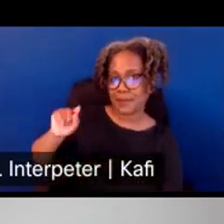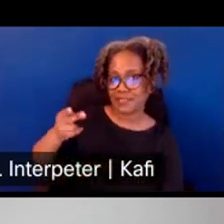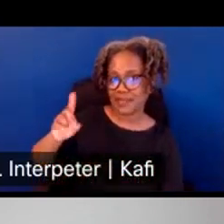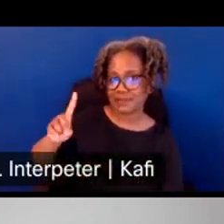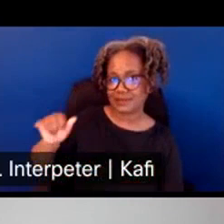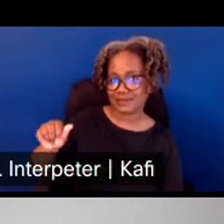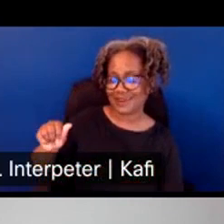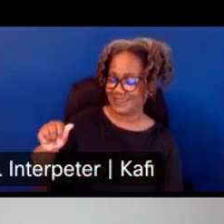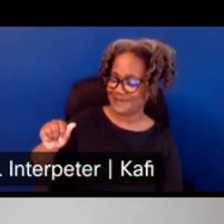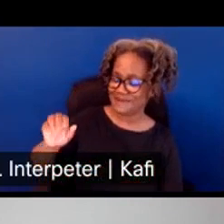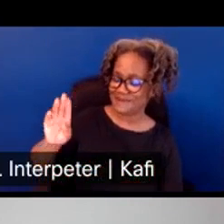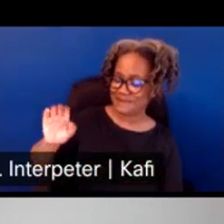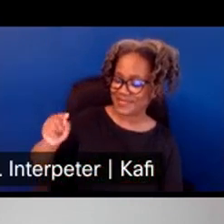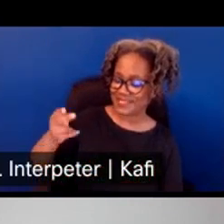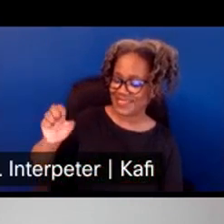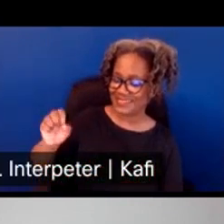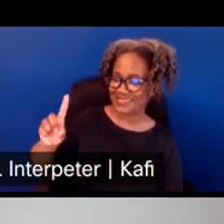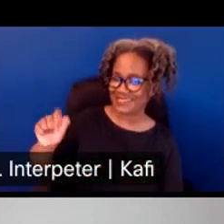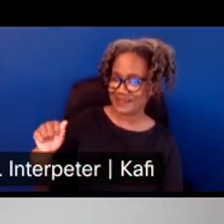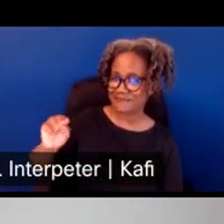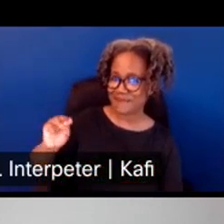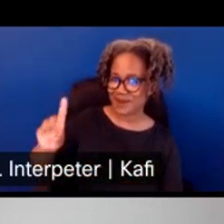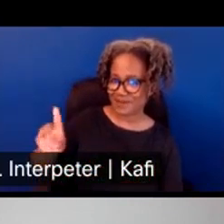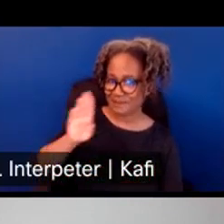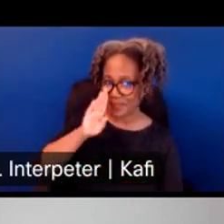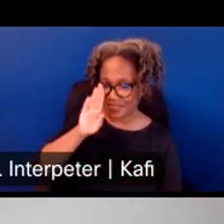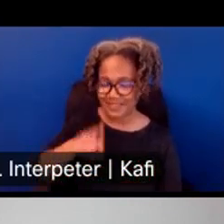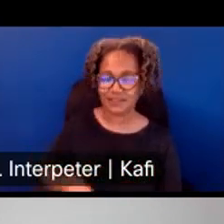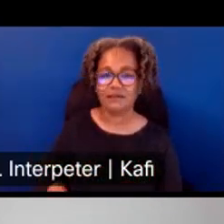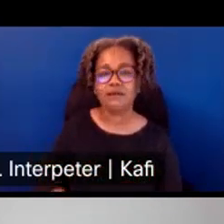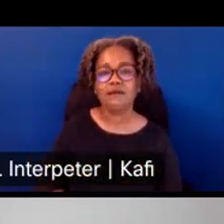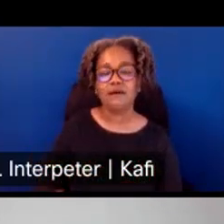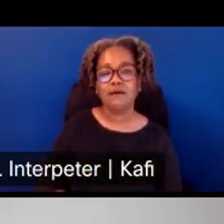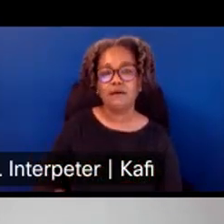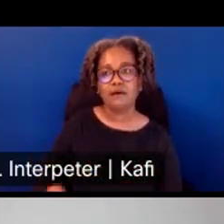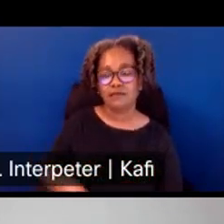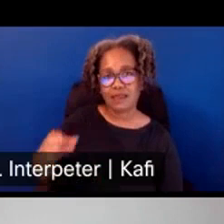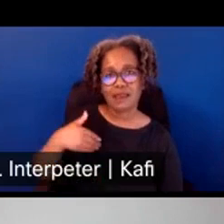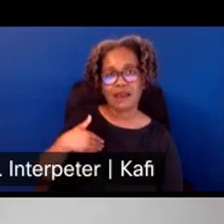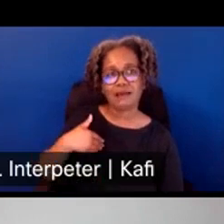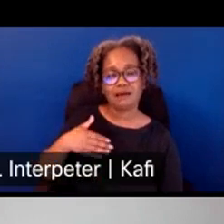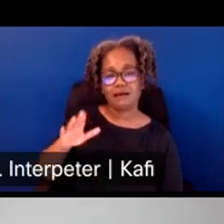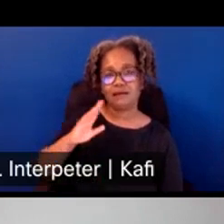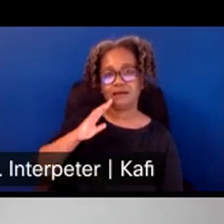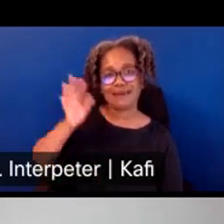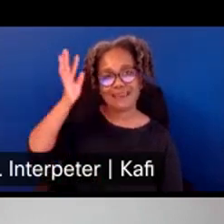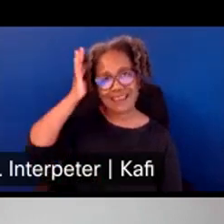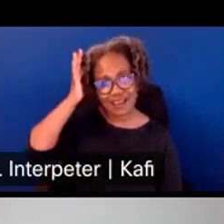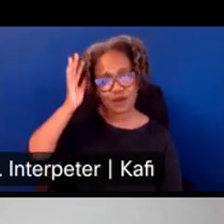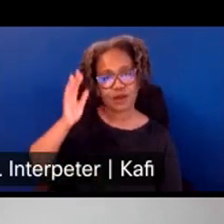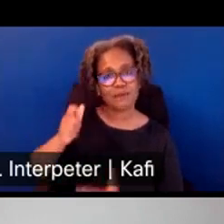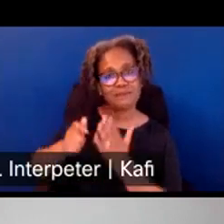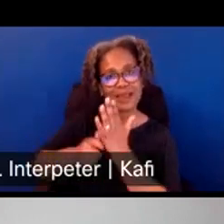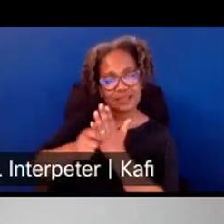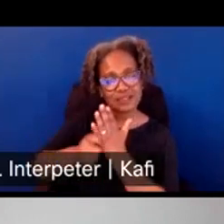had a magazine, a hairstyle type magazine. And what was fascinating about it is that all of the hairstyles in